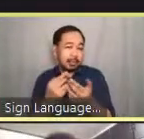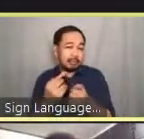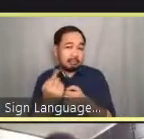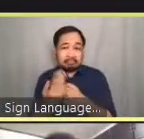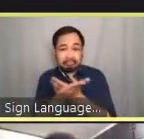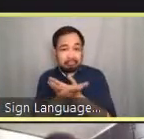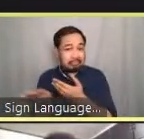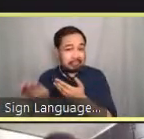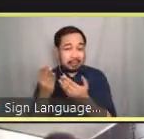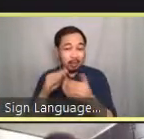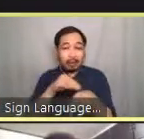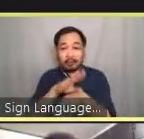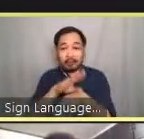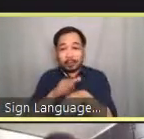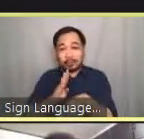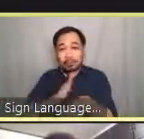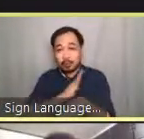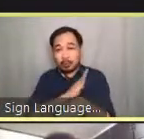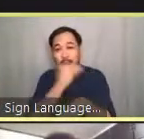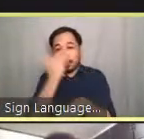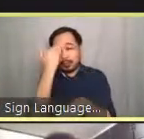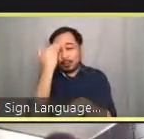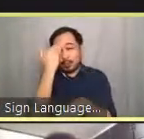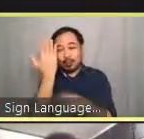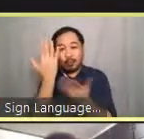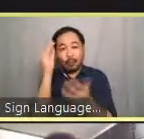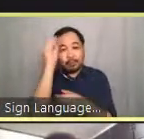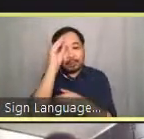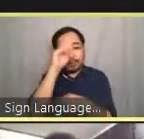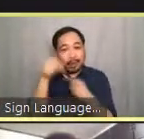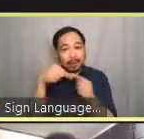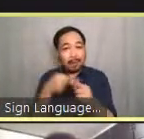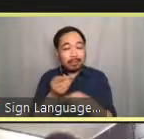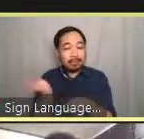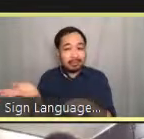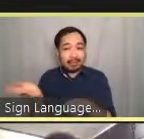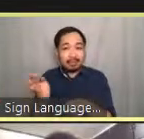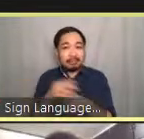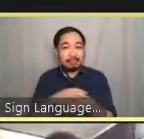advisory board has knowledge, give their opinions on this,